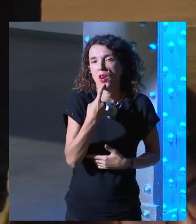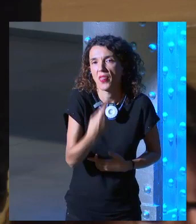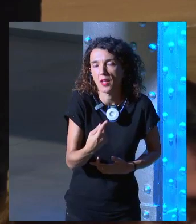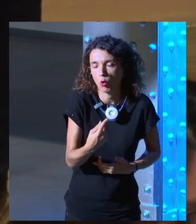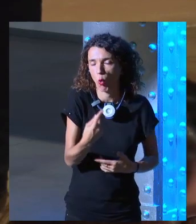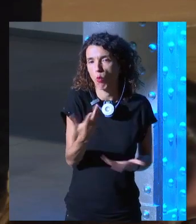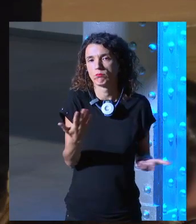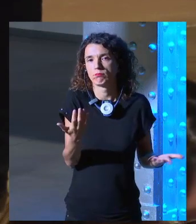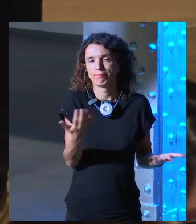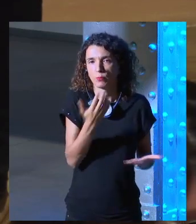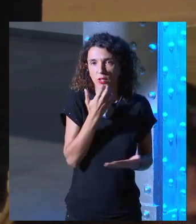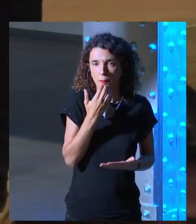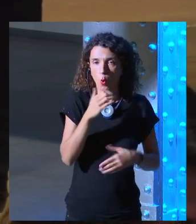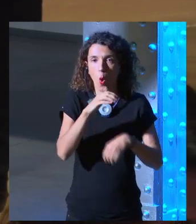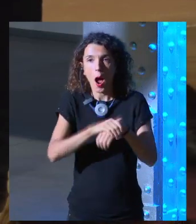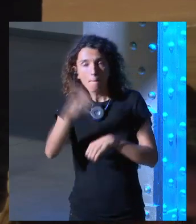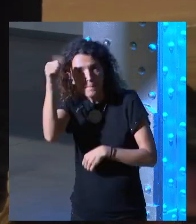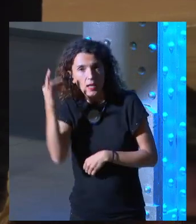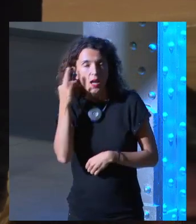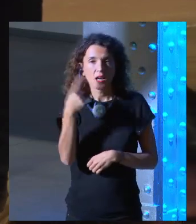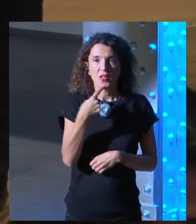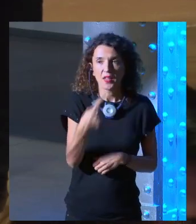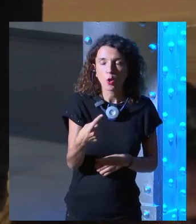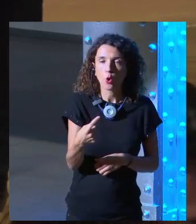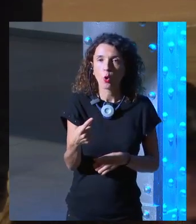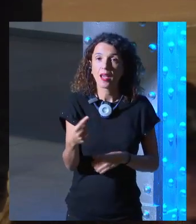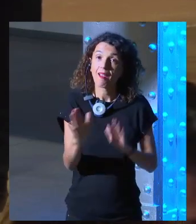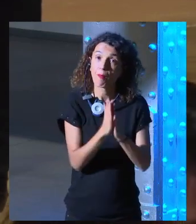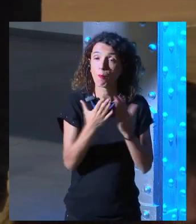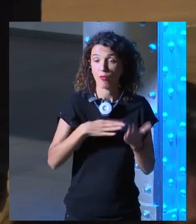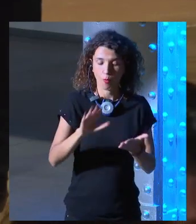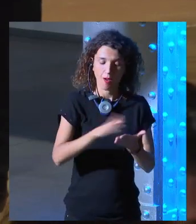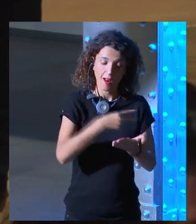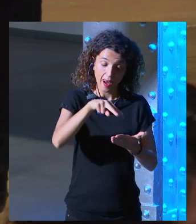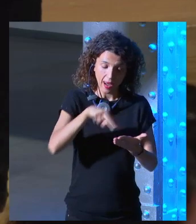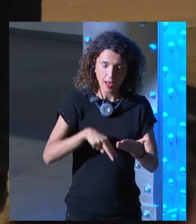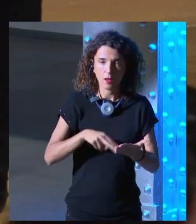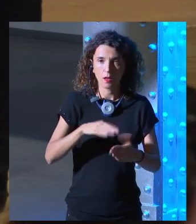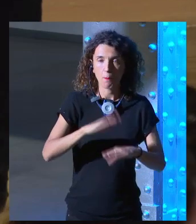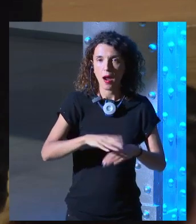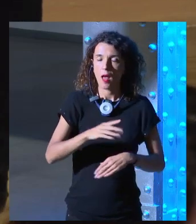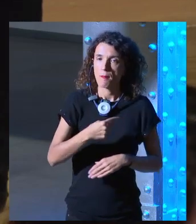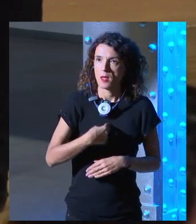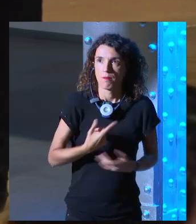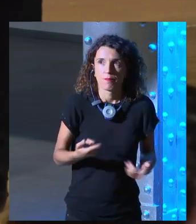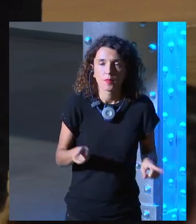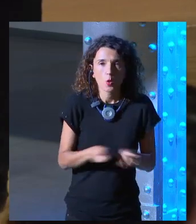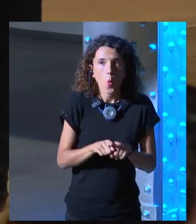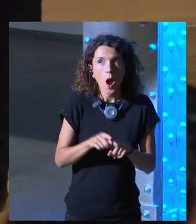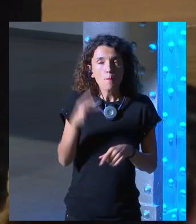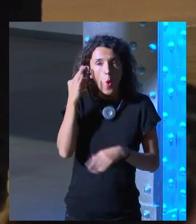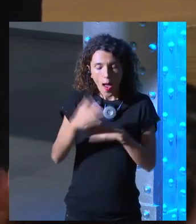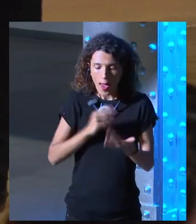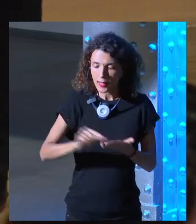or him to read you, I say, okay, for me, this woman when writes is like if she does so metaphors, so